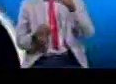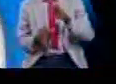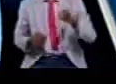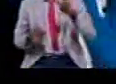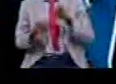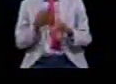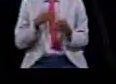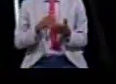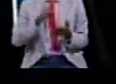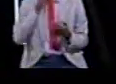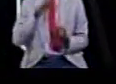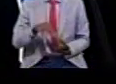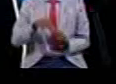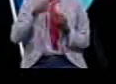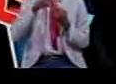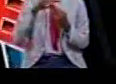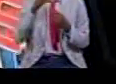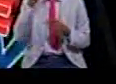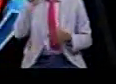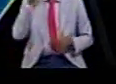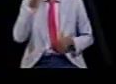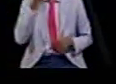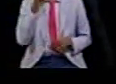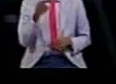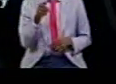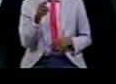specially just for you.